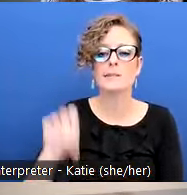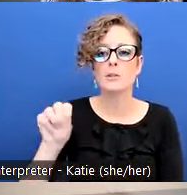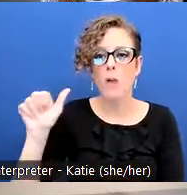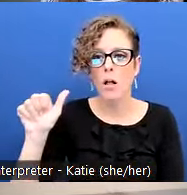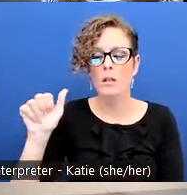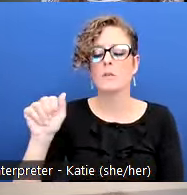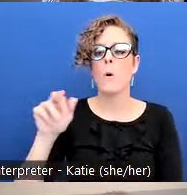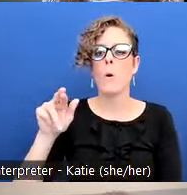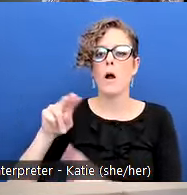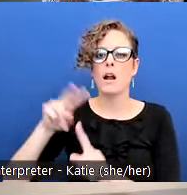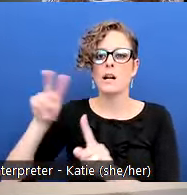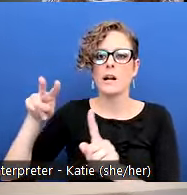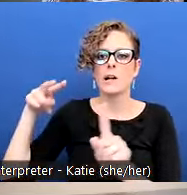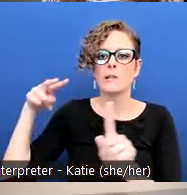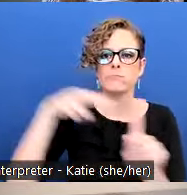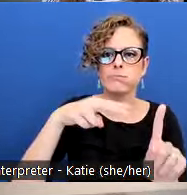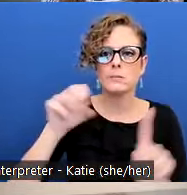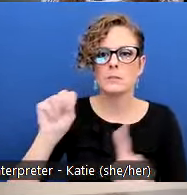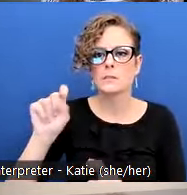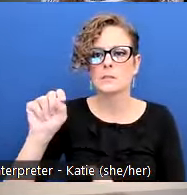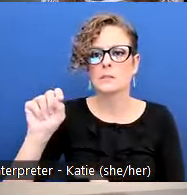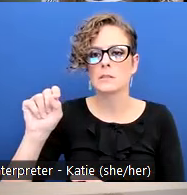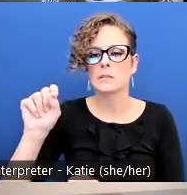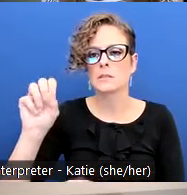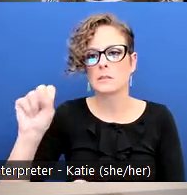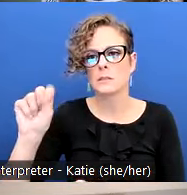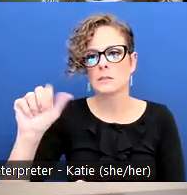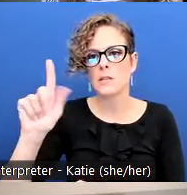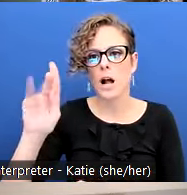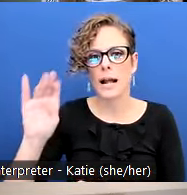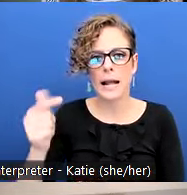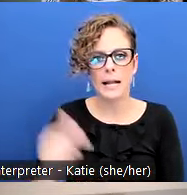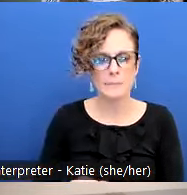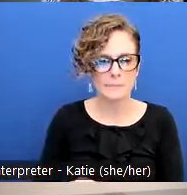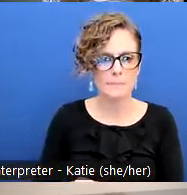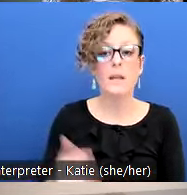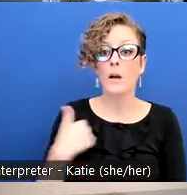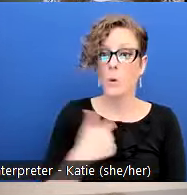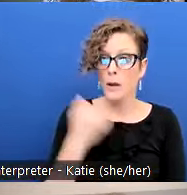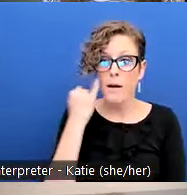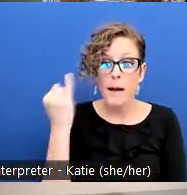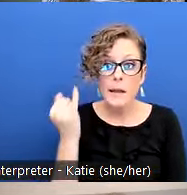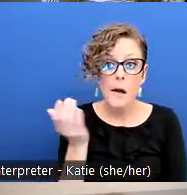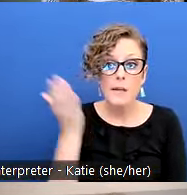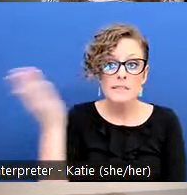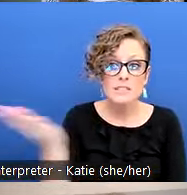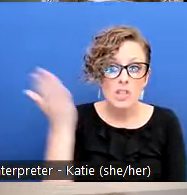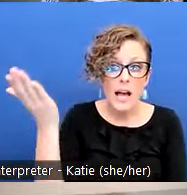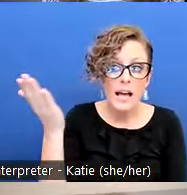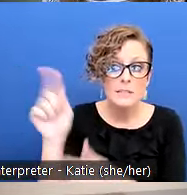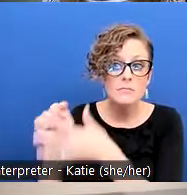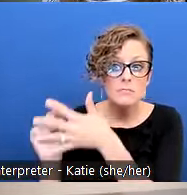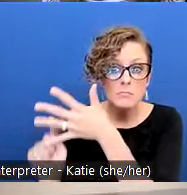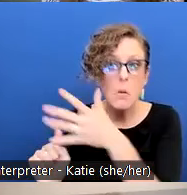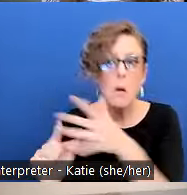was, fortunately, like receptiveness to some of these suggestions and ideas, that there should be some exceptions and